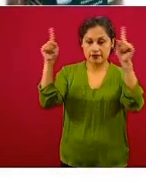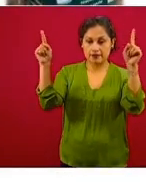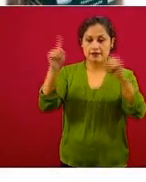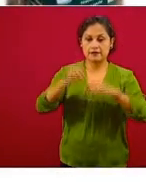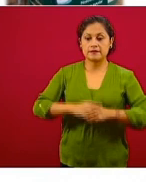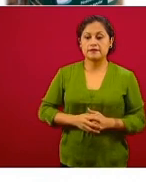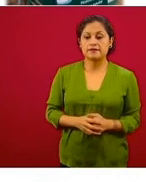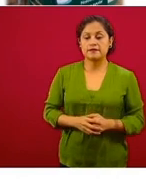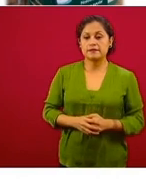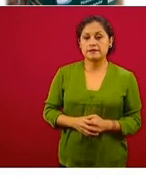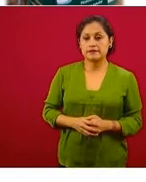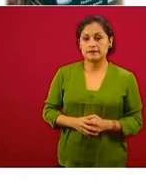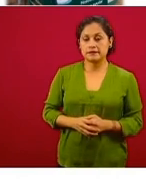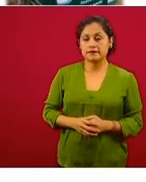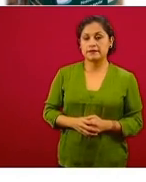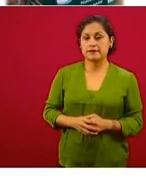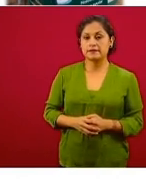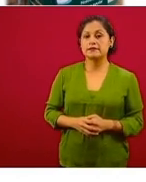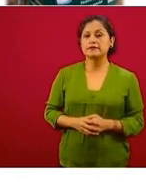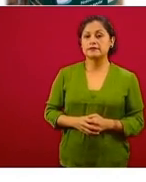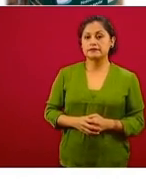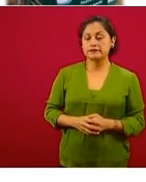ATENDR